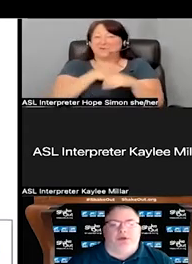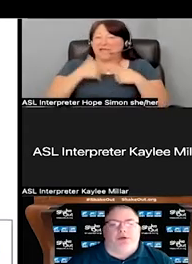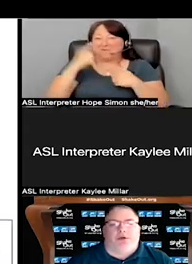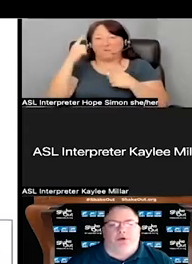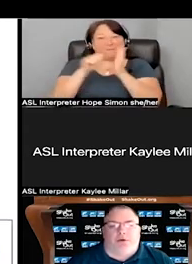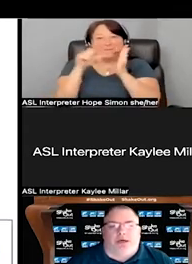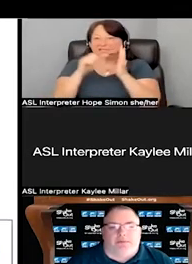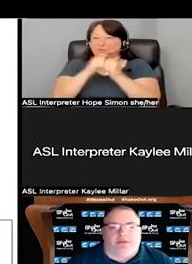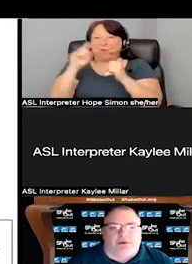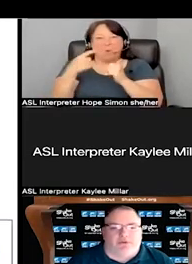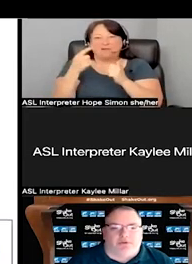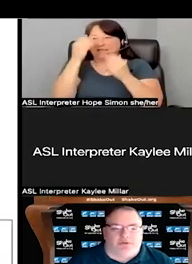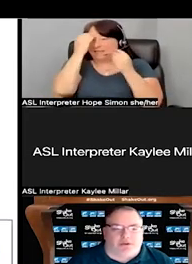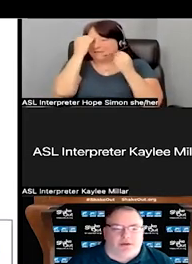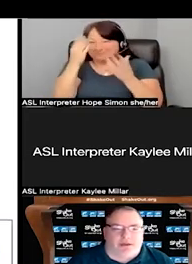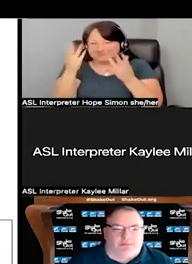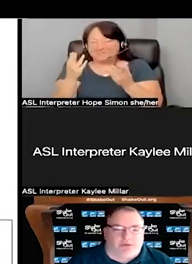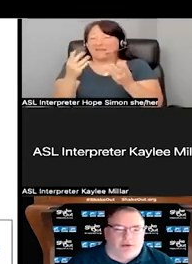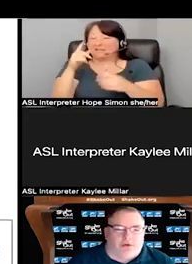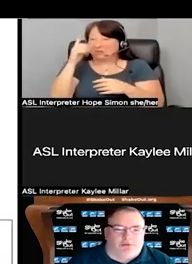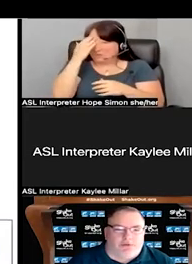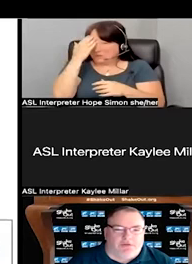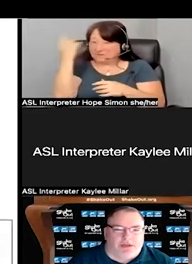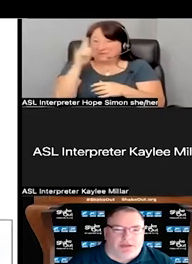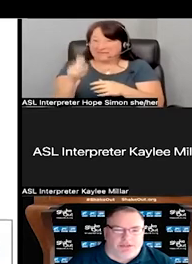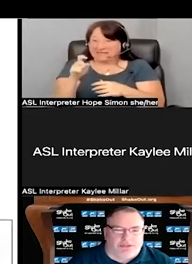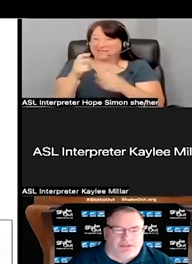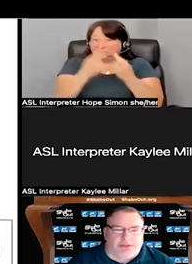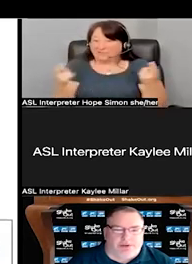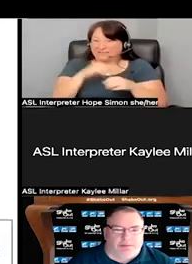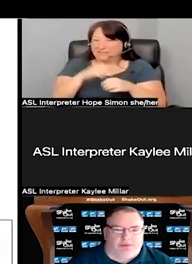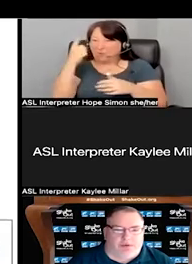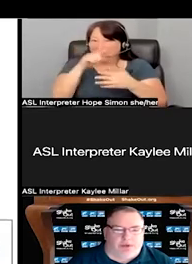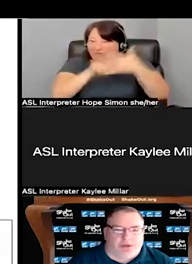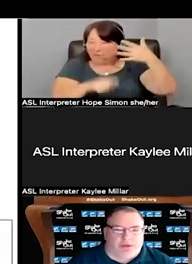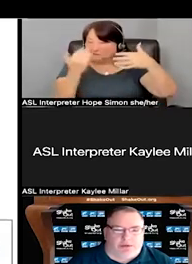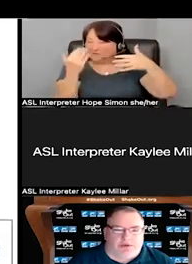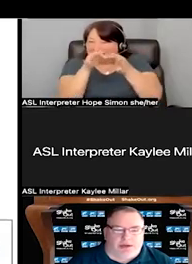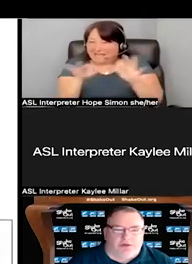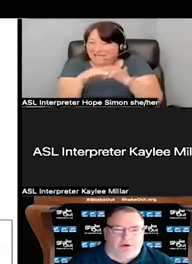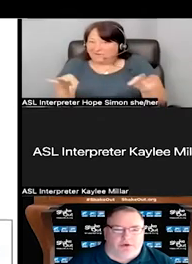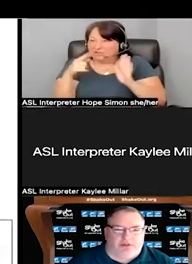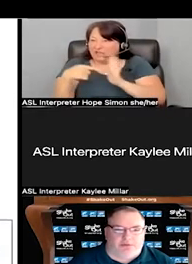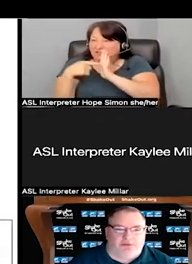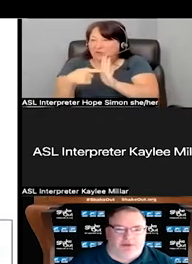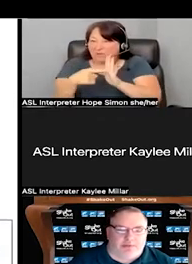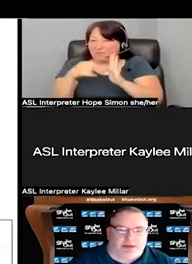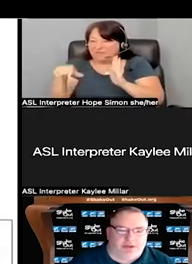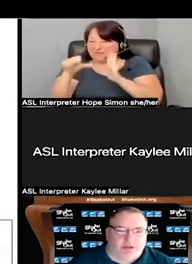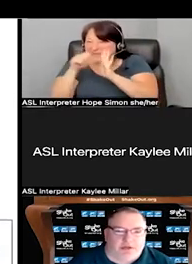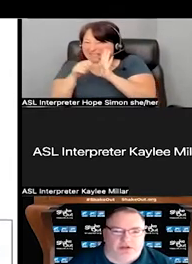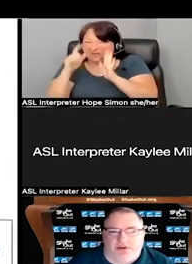someone who needs resources in one of the 15 languages, you can point them to either this page or through that